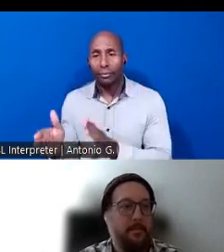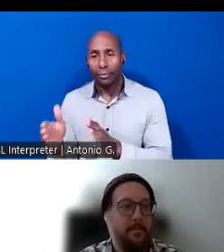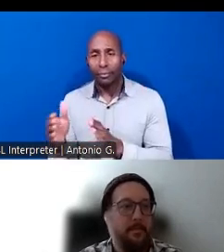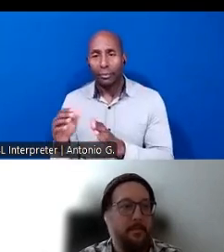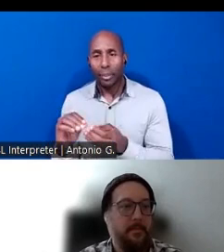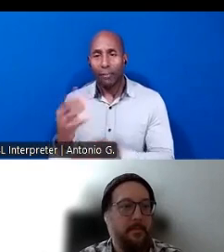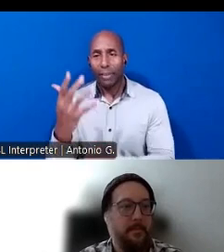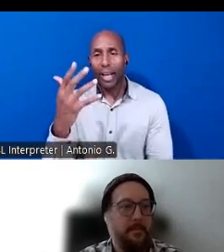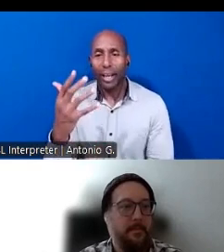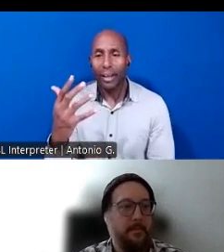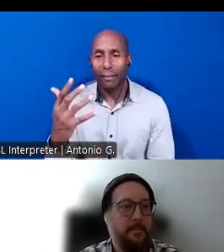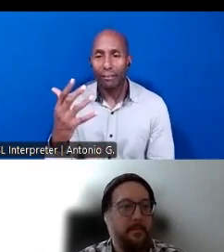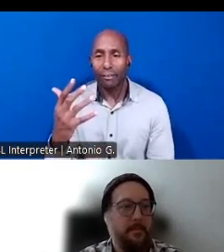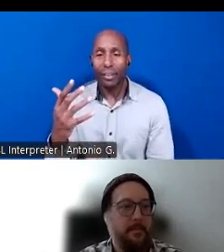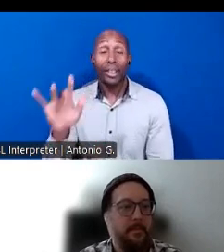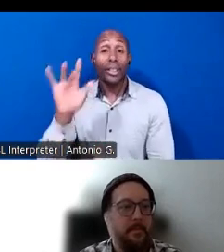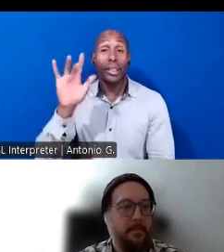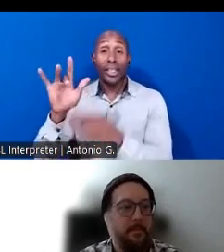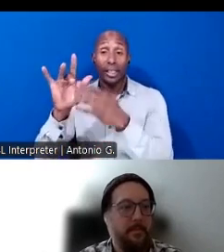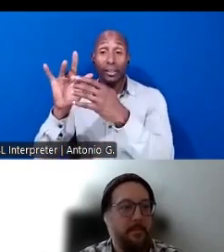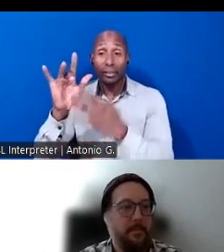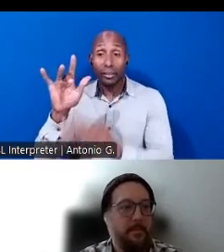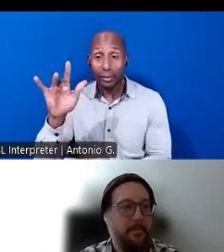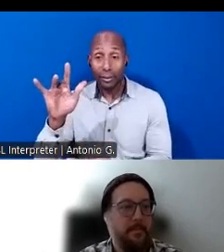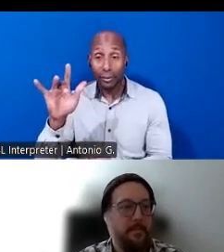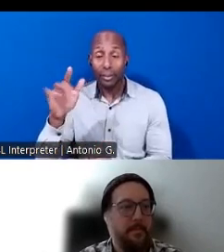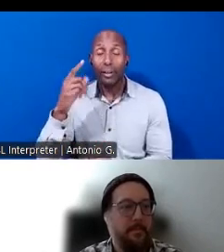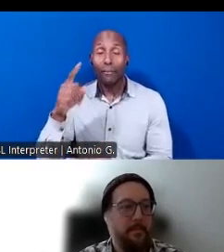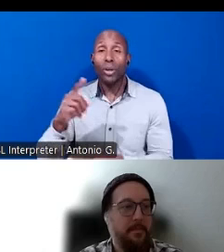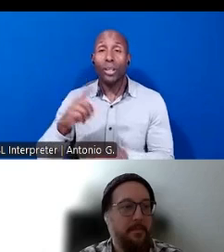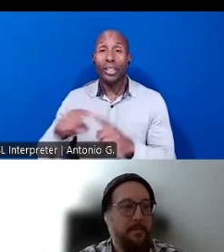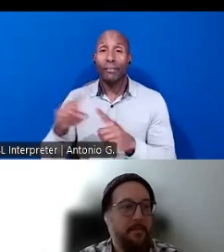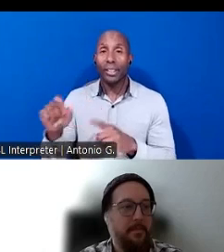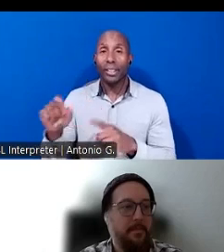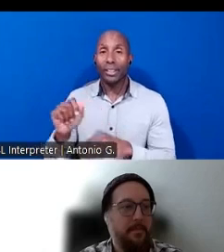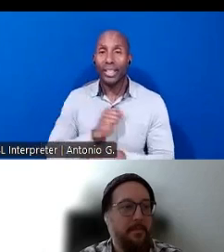down box for the staff functions. So